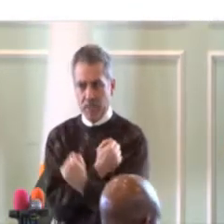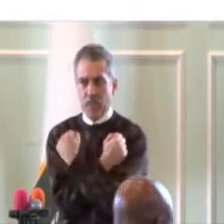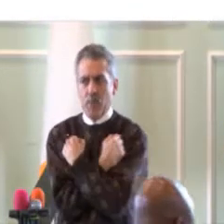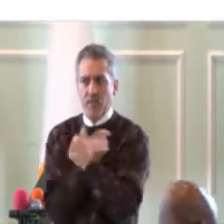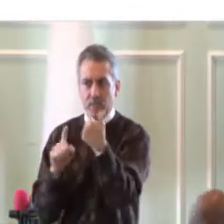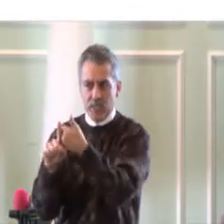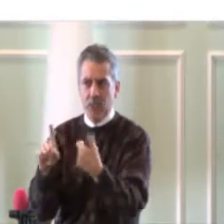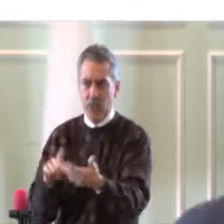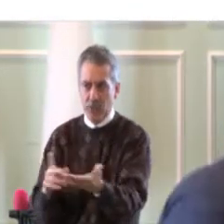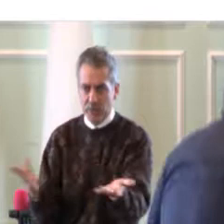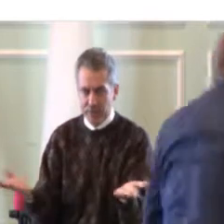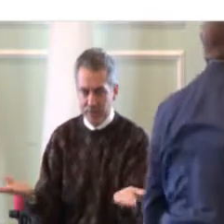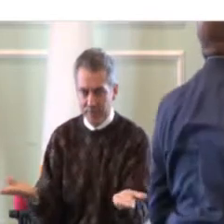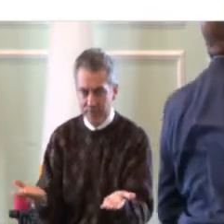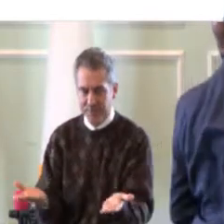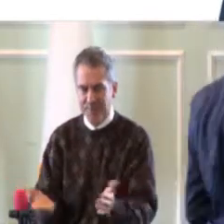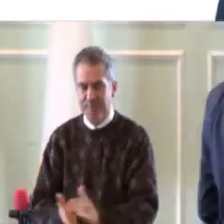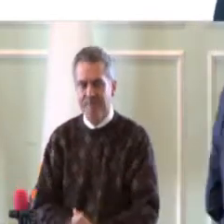rise?